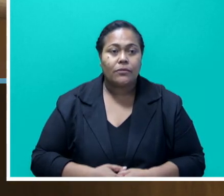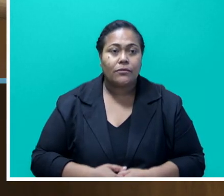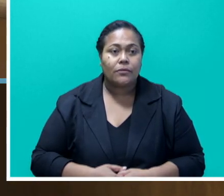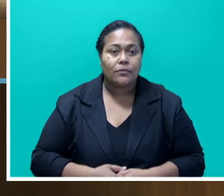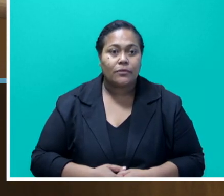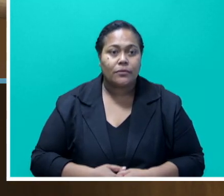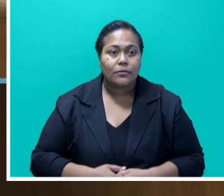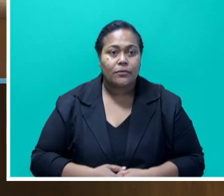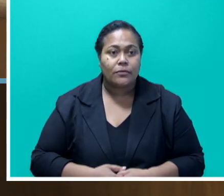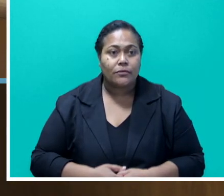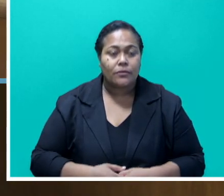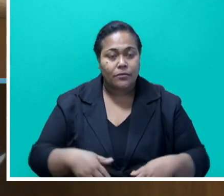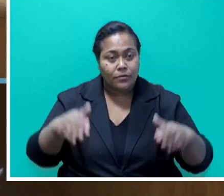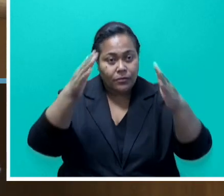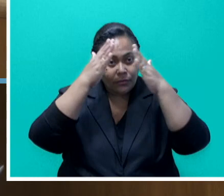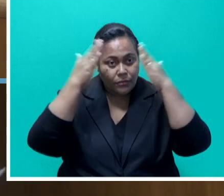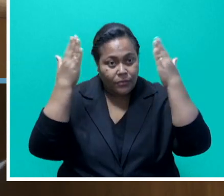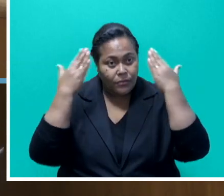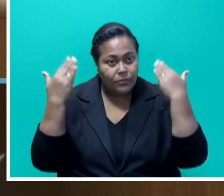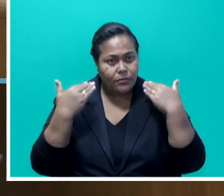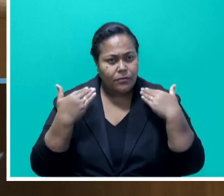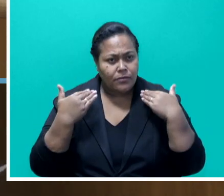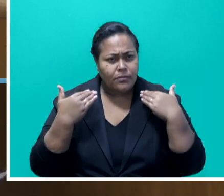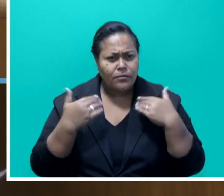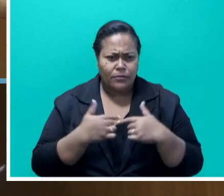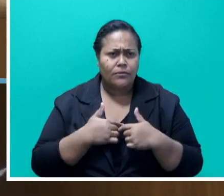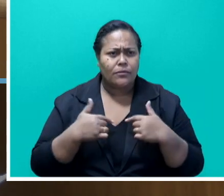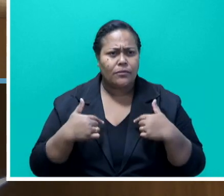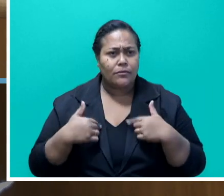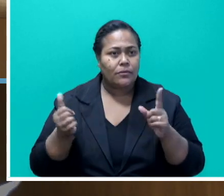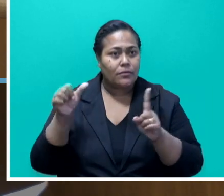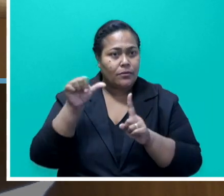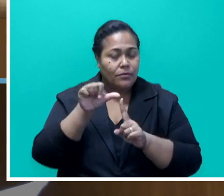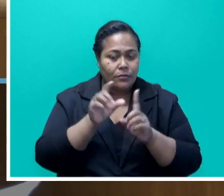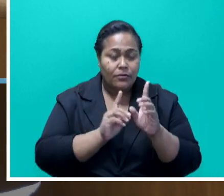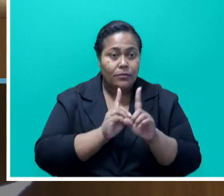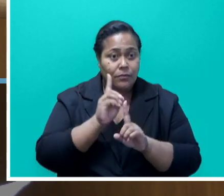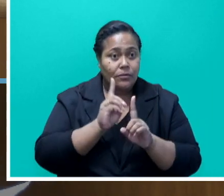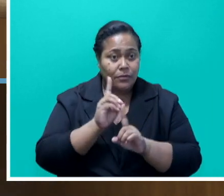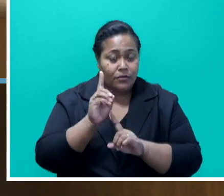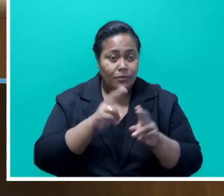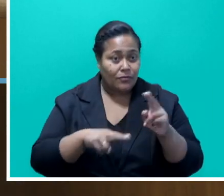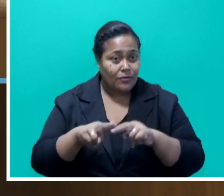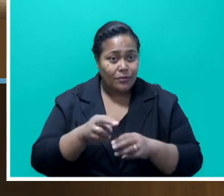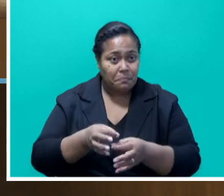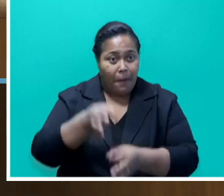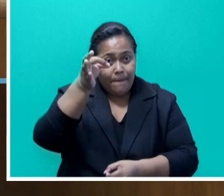Honorable Speaker, we approach the development of Fiji's budding bamboo industry with the